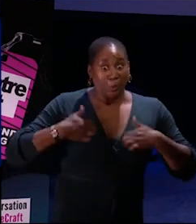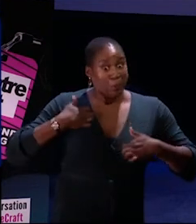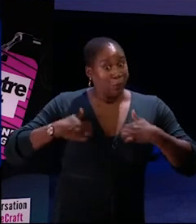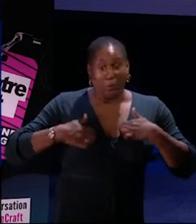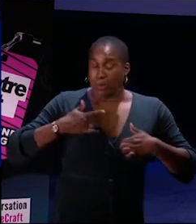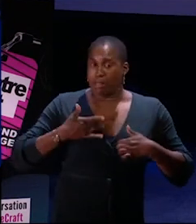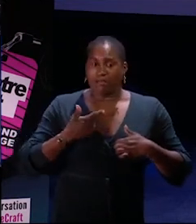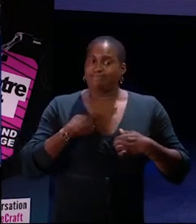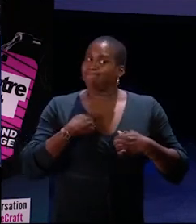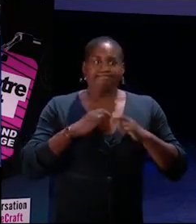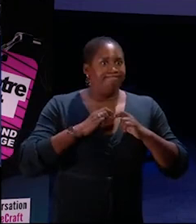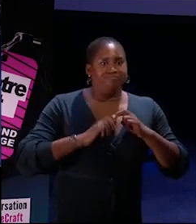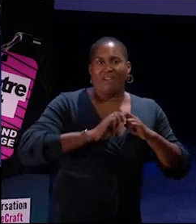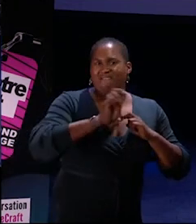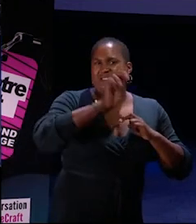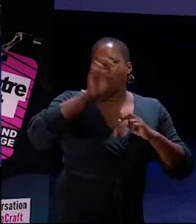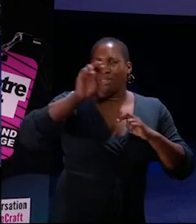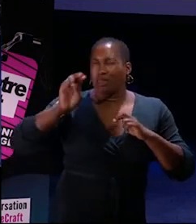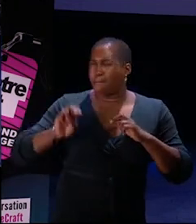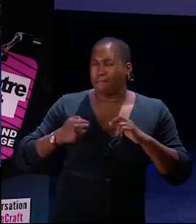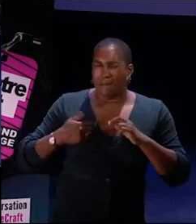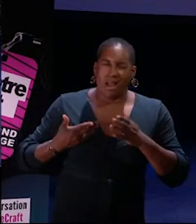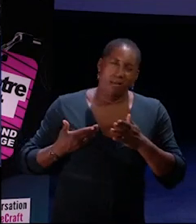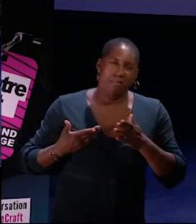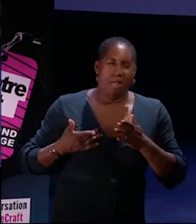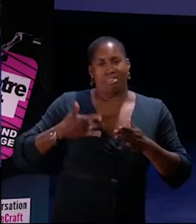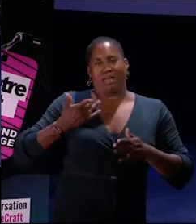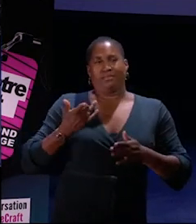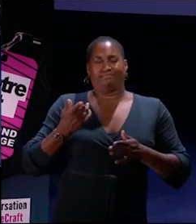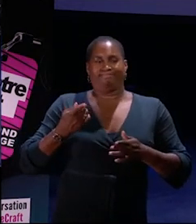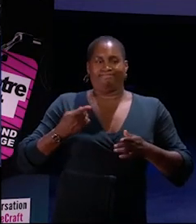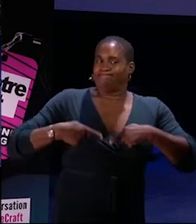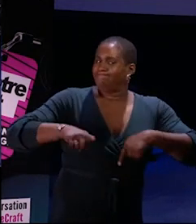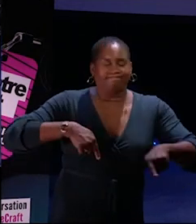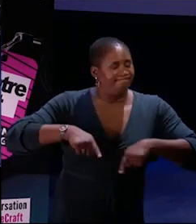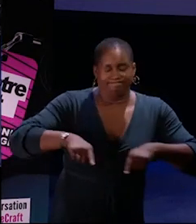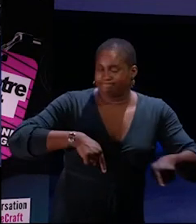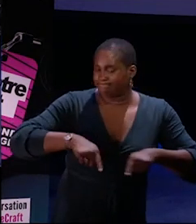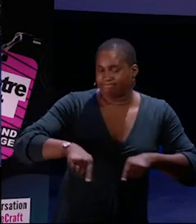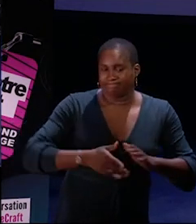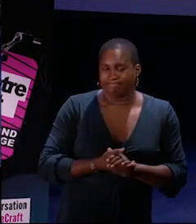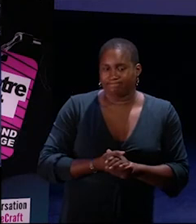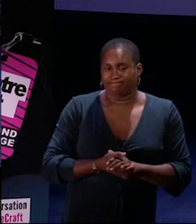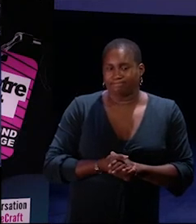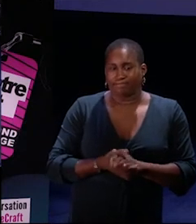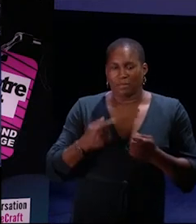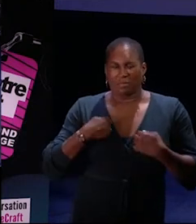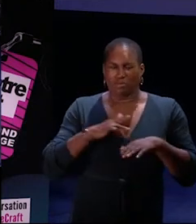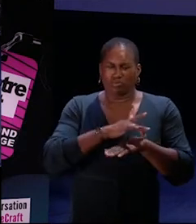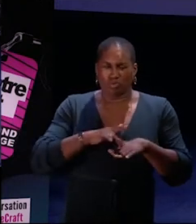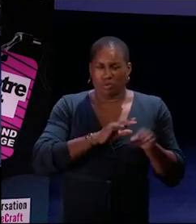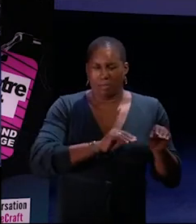I haven't traveled widely with not in my incarnation as a director. The farthest I've been is to take a show out to Basel, but